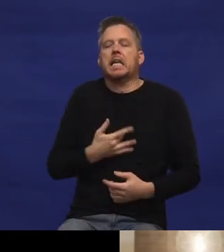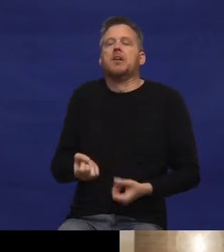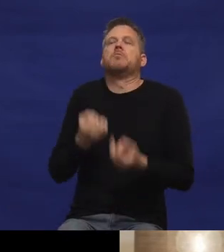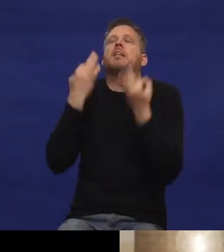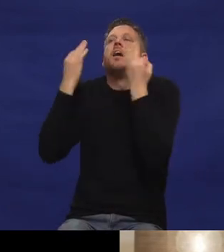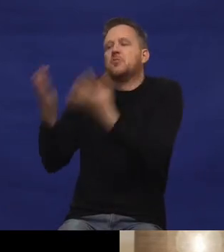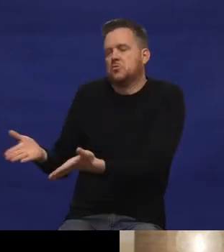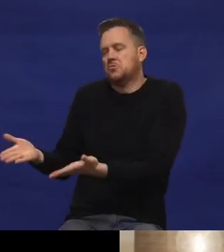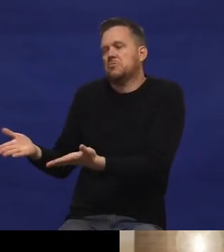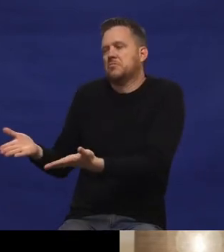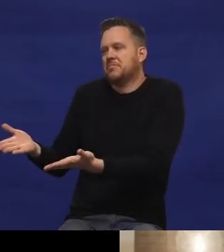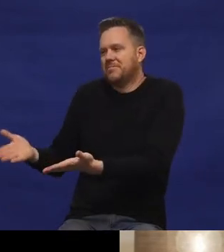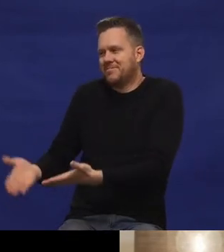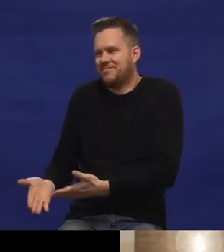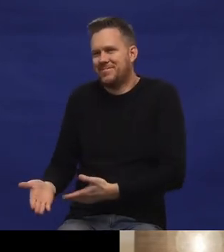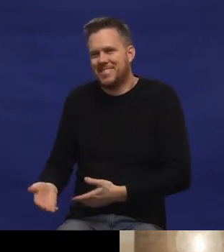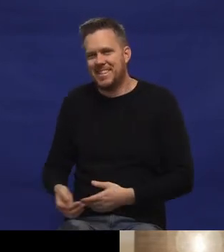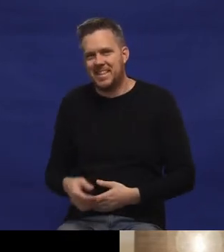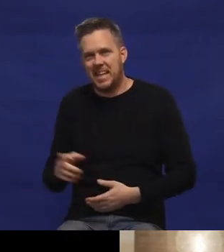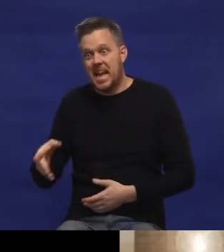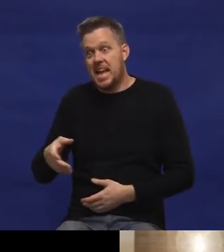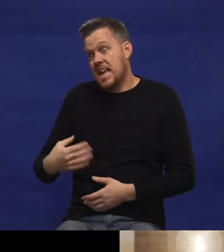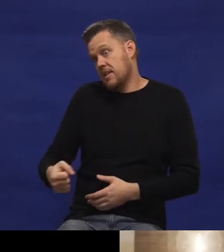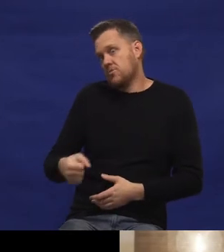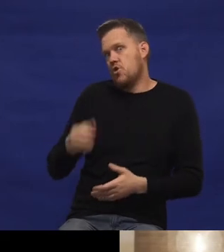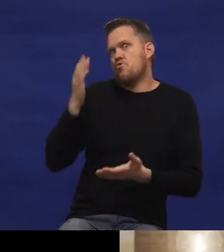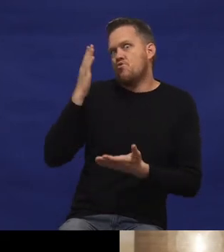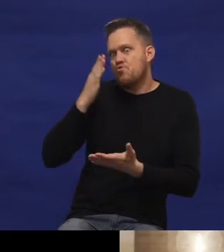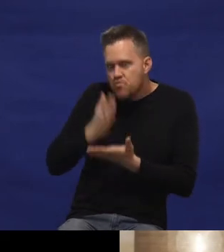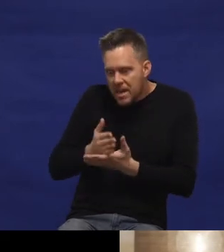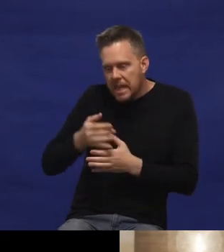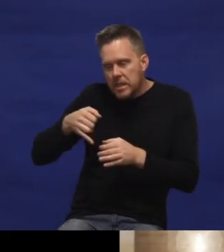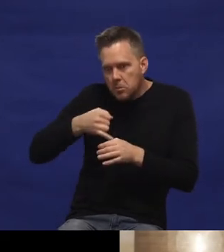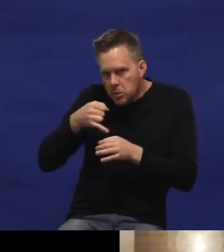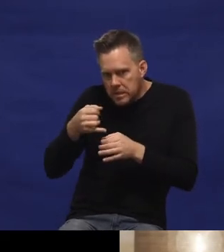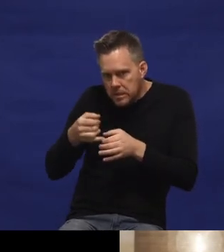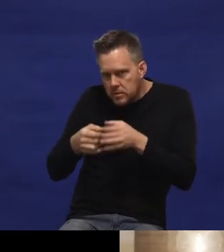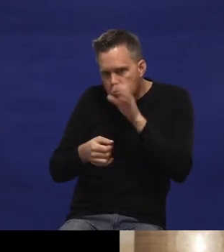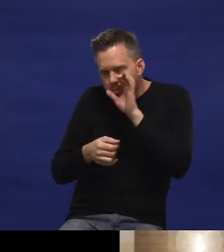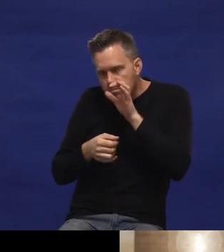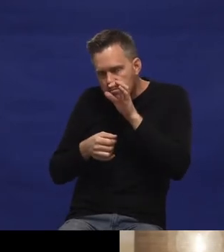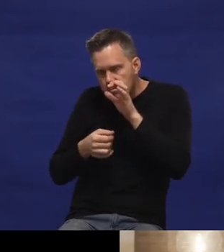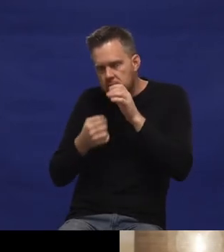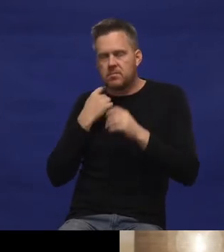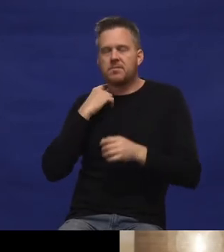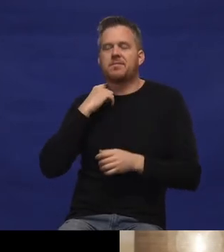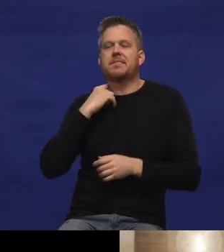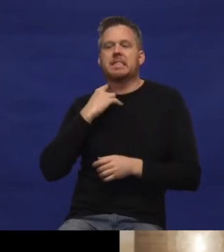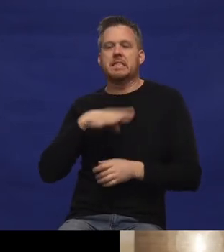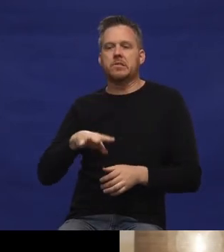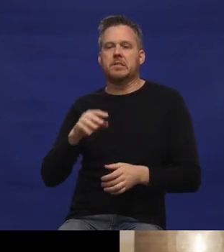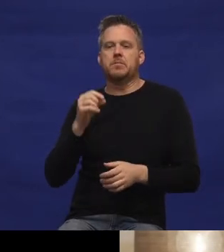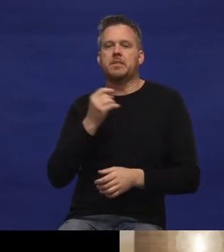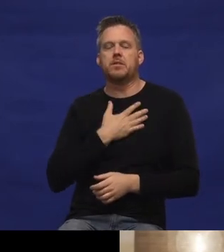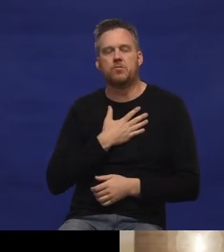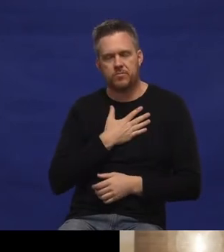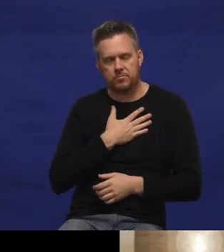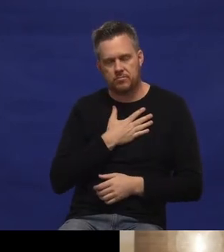live if living is without you. And so he takes the real poison and kills